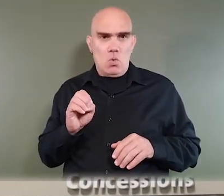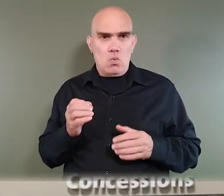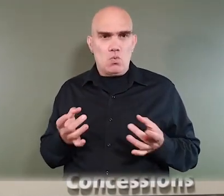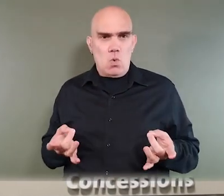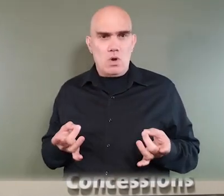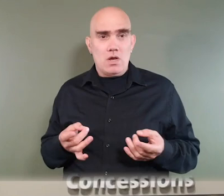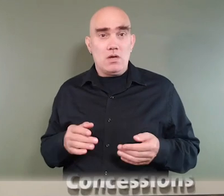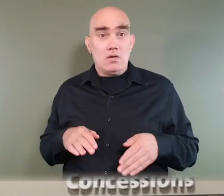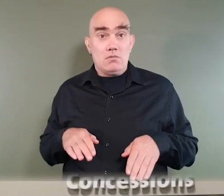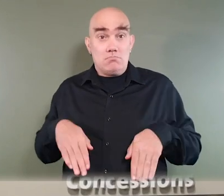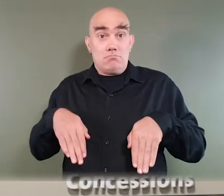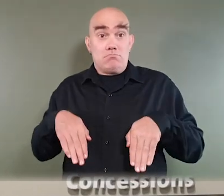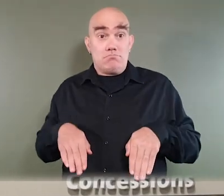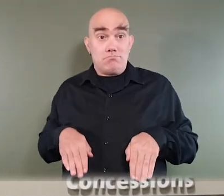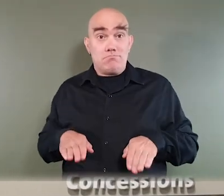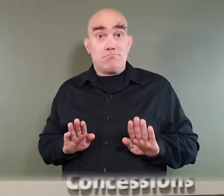up.